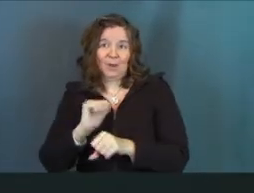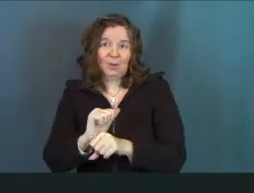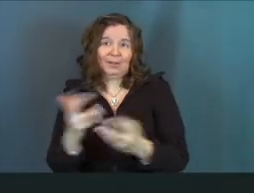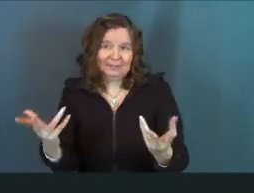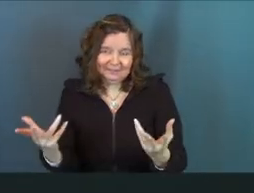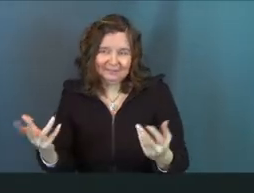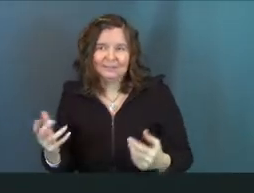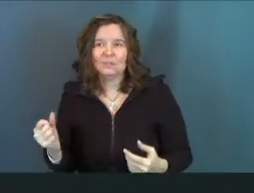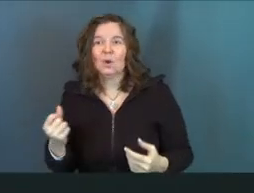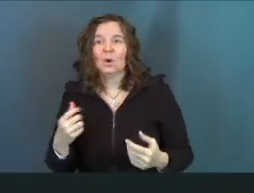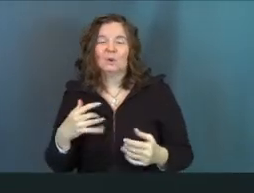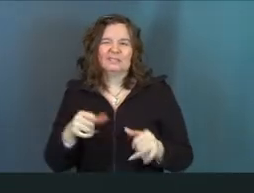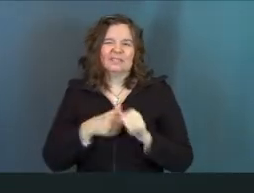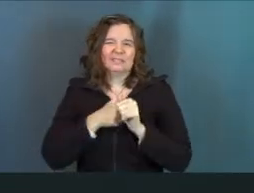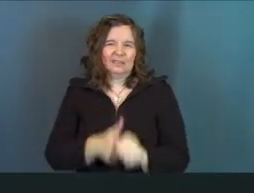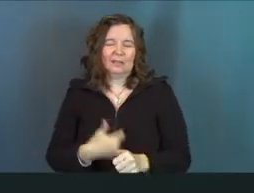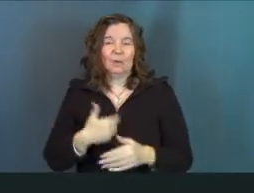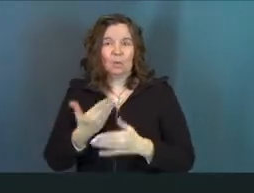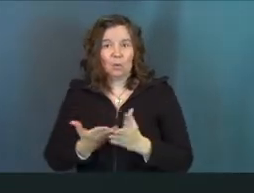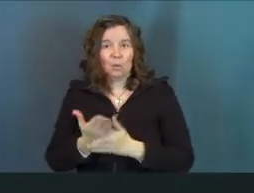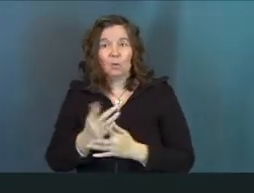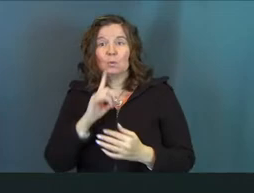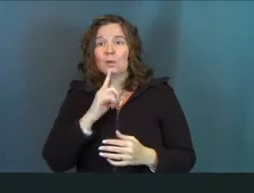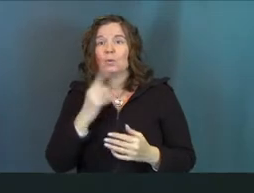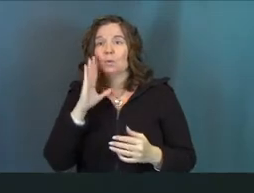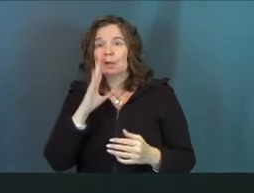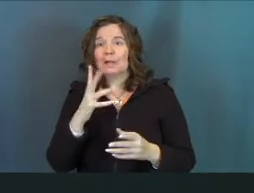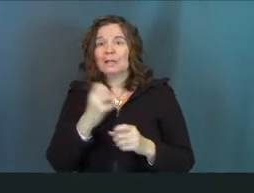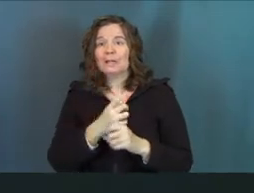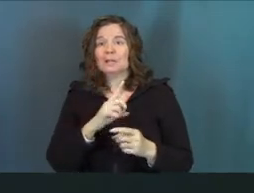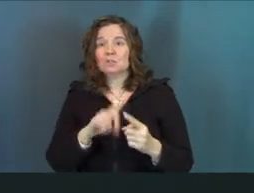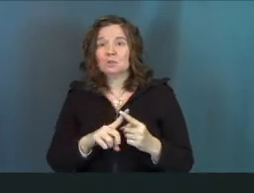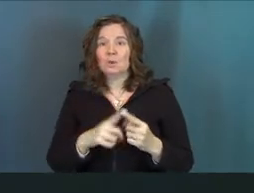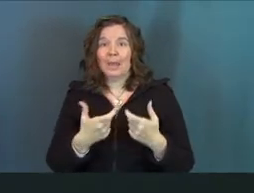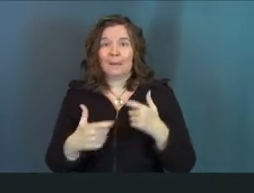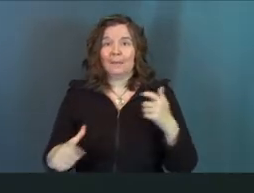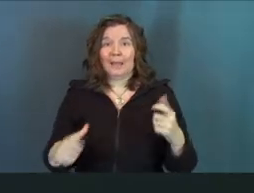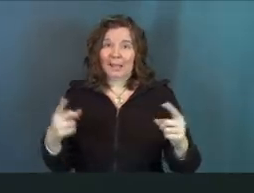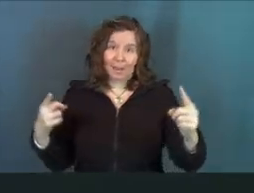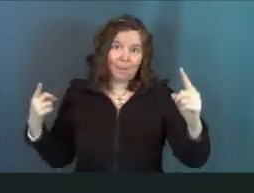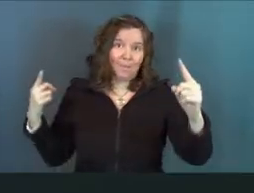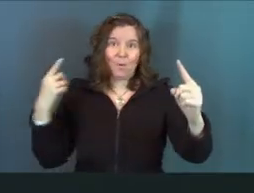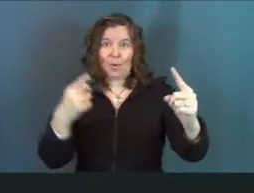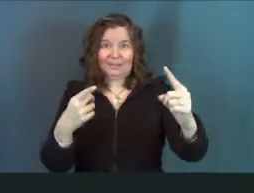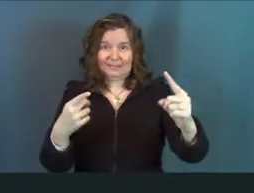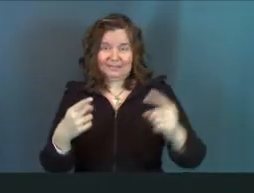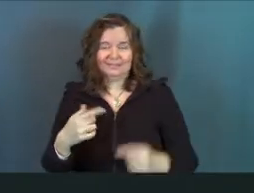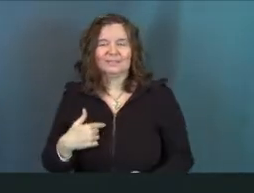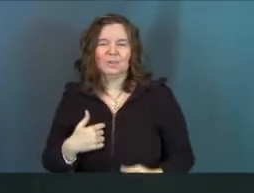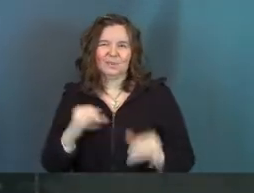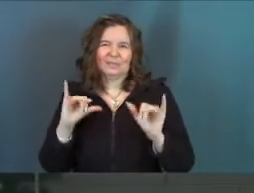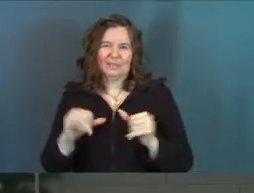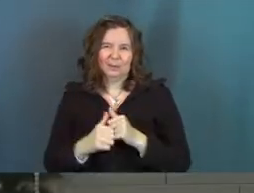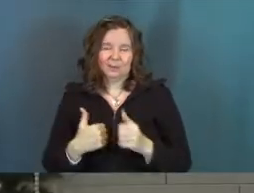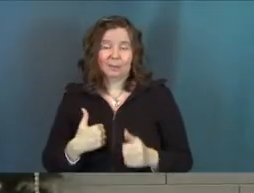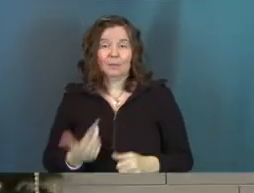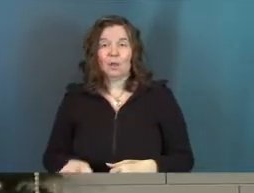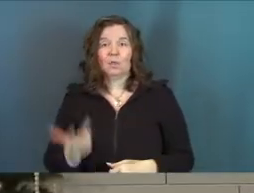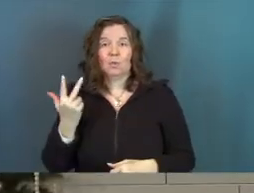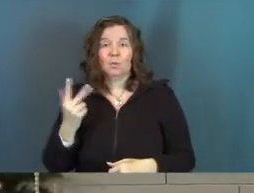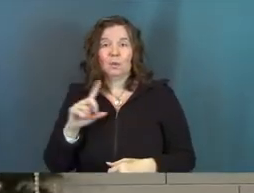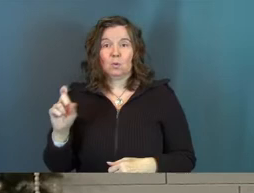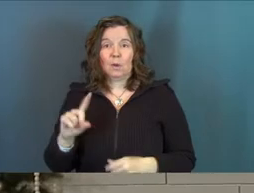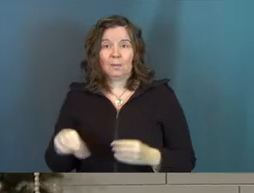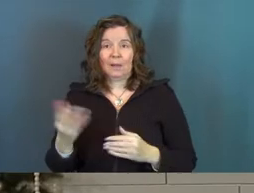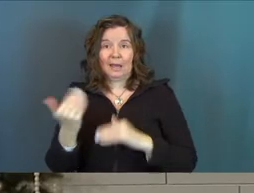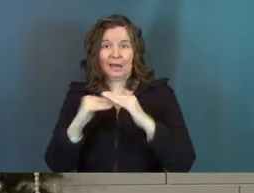work, okay? So stick with me as we go through it, because ultimately we will get to a big point, okay? So stick with me. But three questions